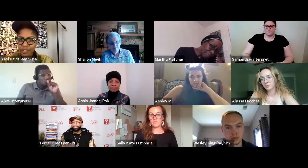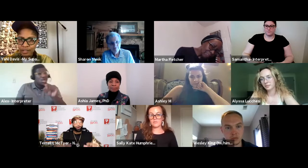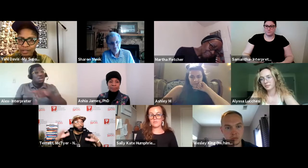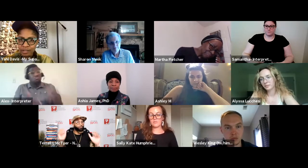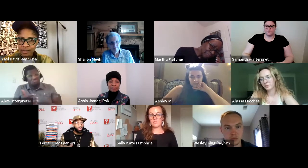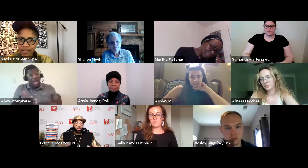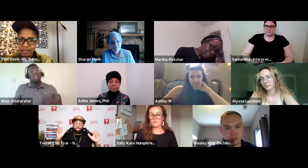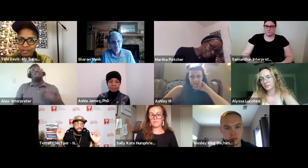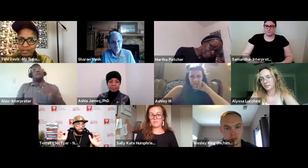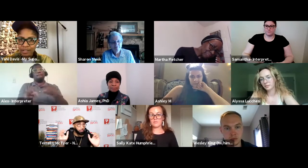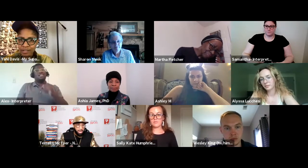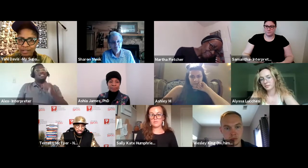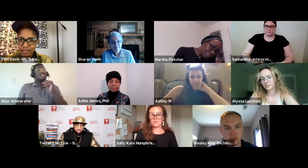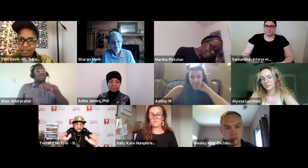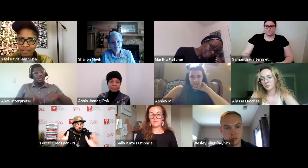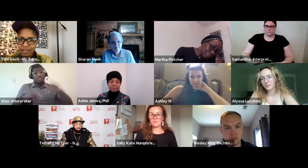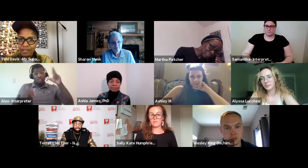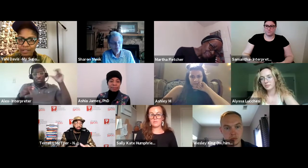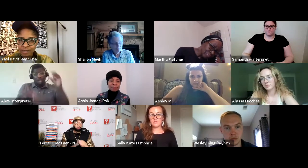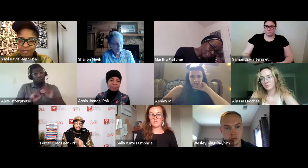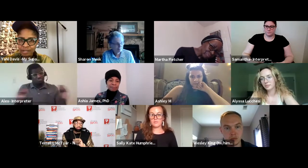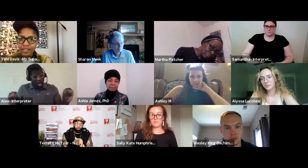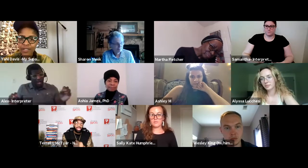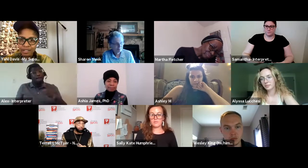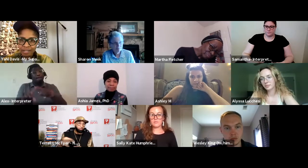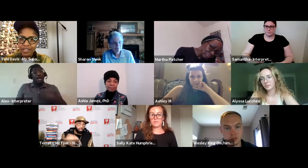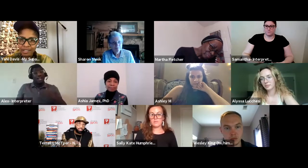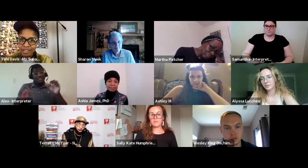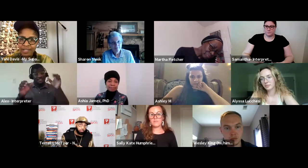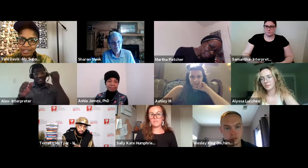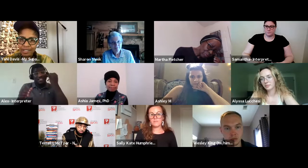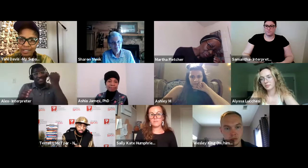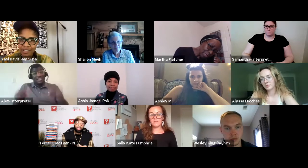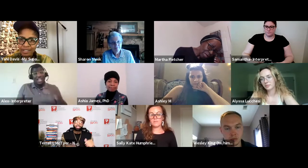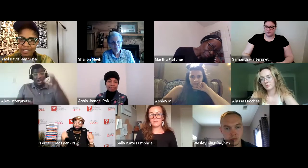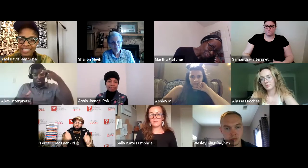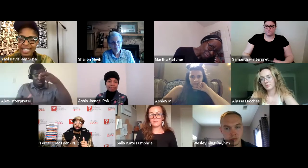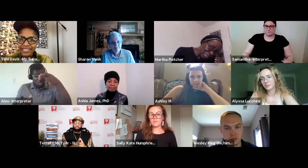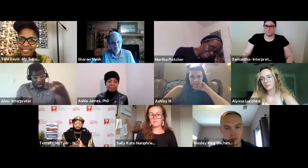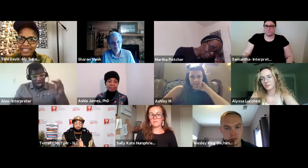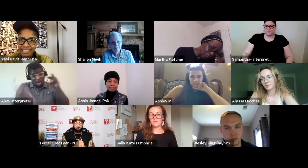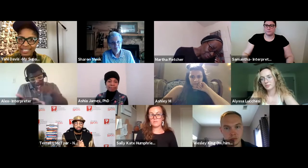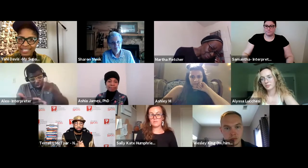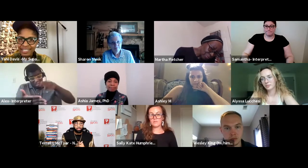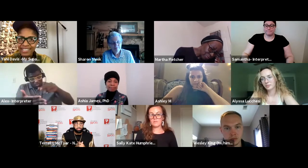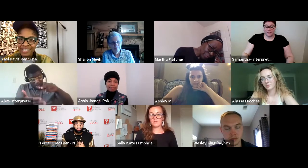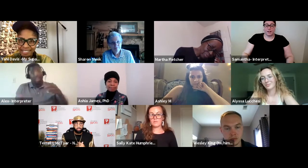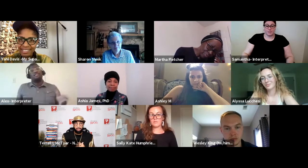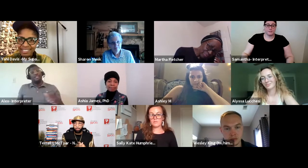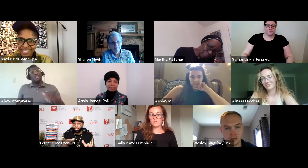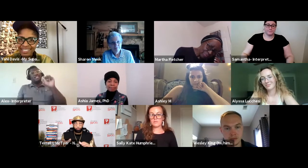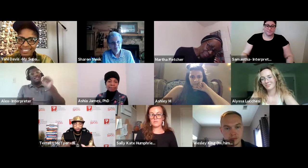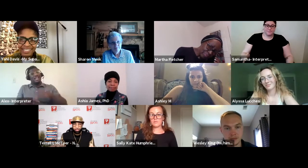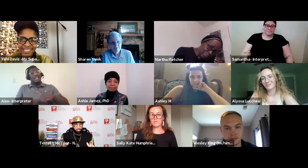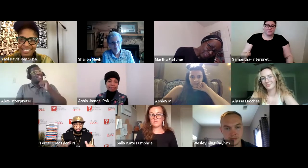can still feel the message and the communication beaming through, even when it's on mute, is really you. super important to me. So yeah,